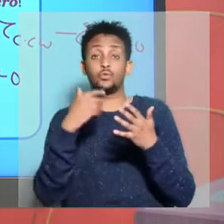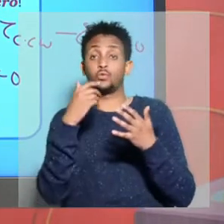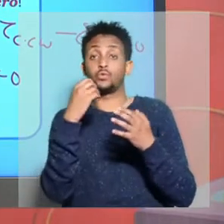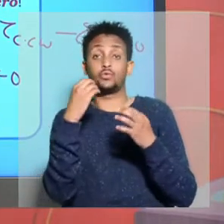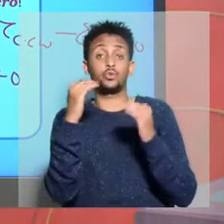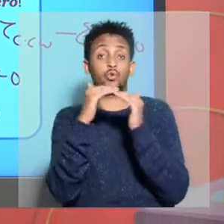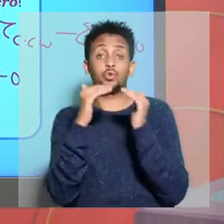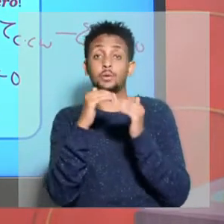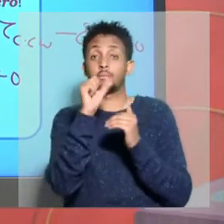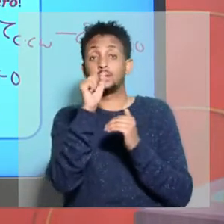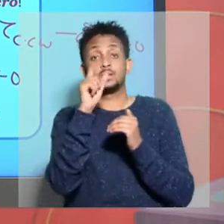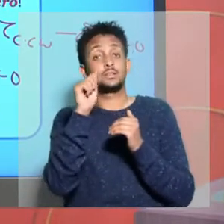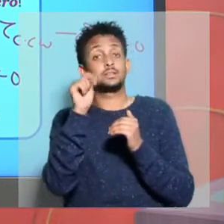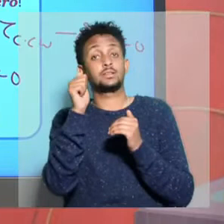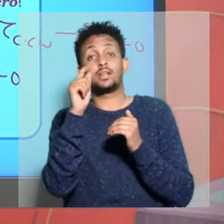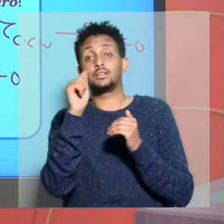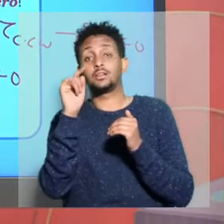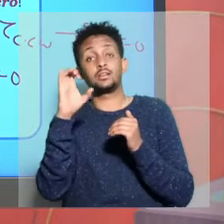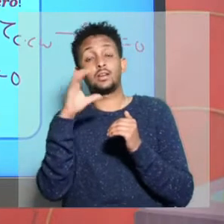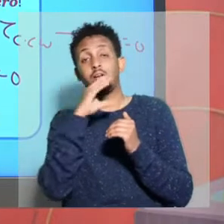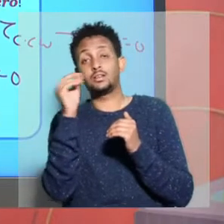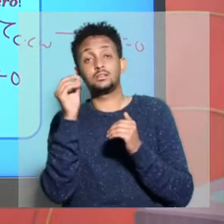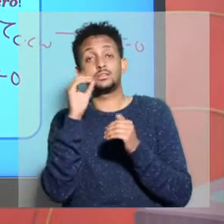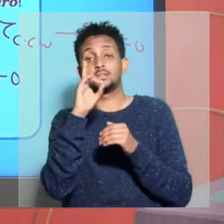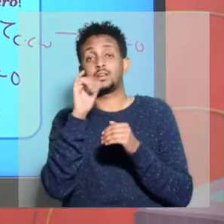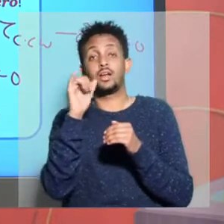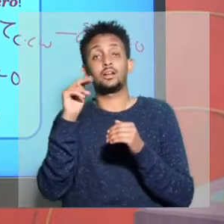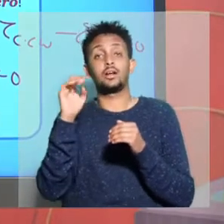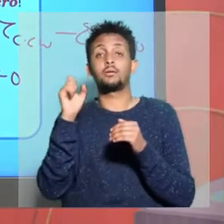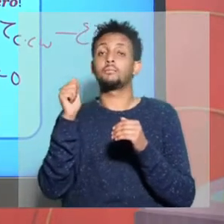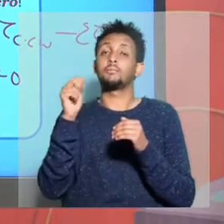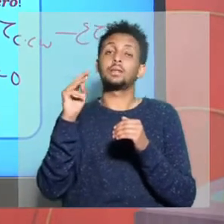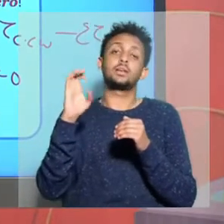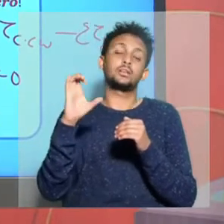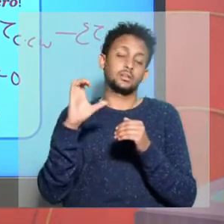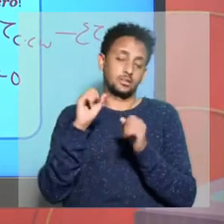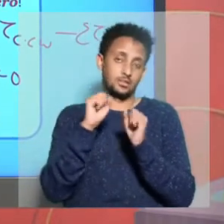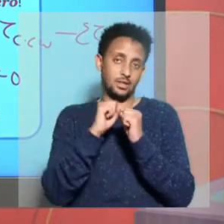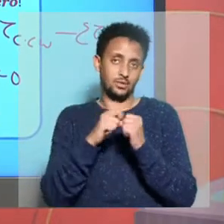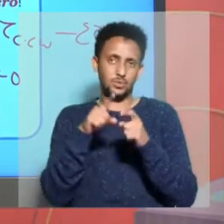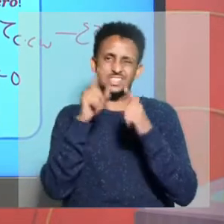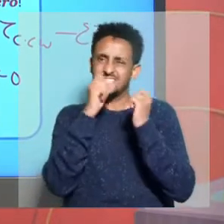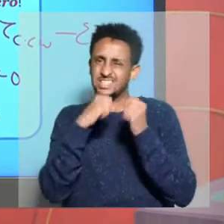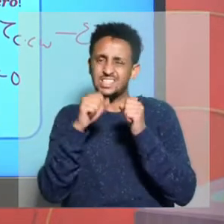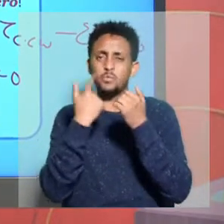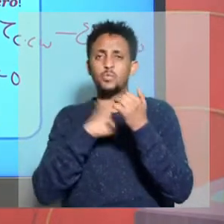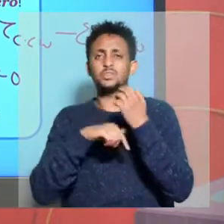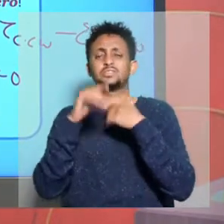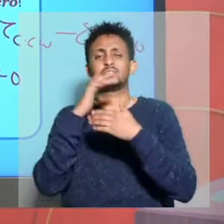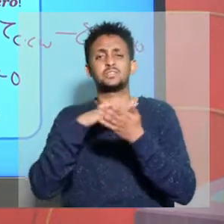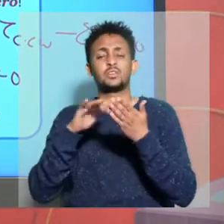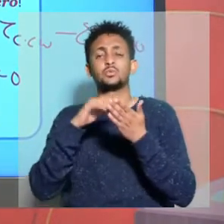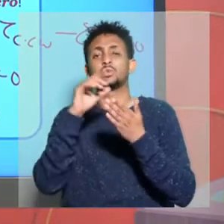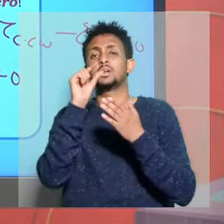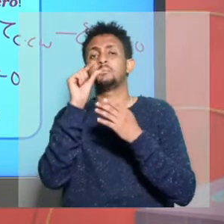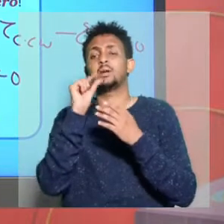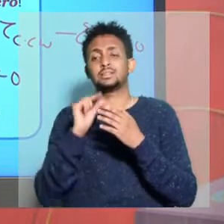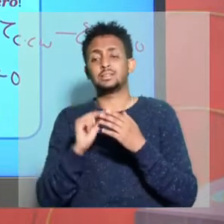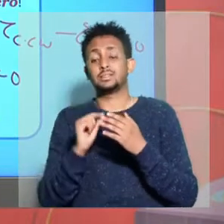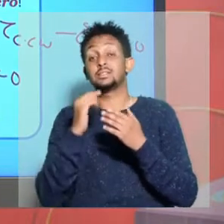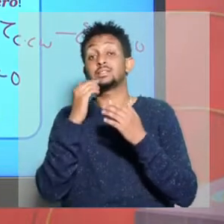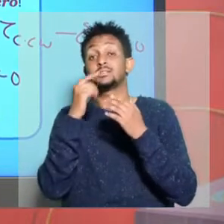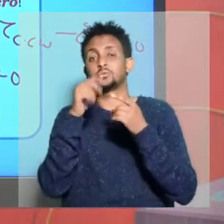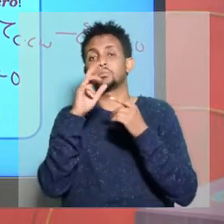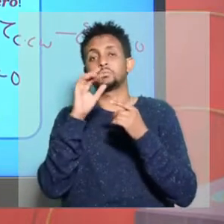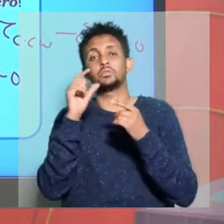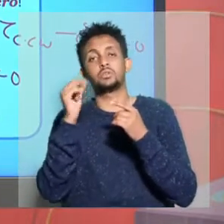equilibrium, static and dynamic equilibrium. The other thing that we have seen is the system that we study is particle system and the